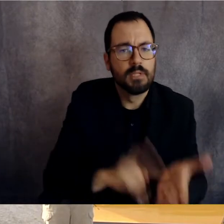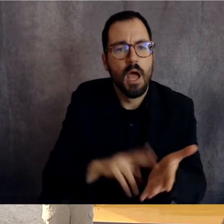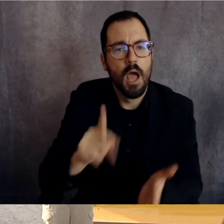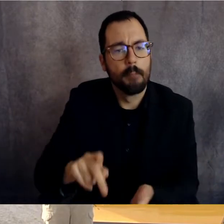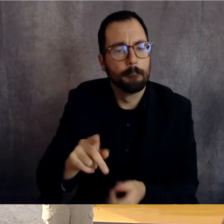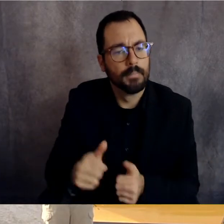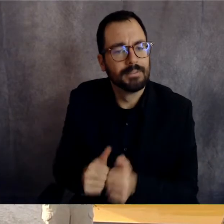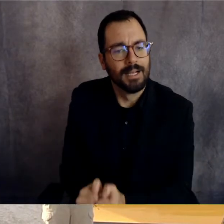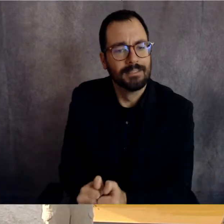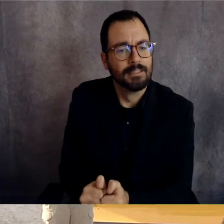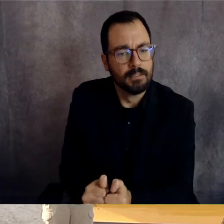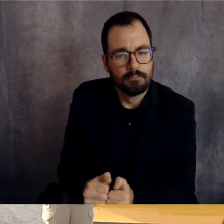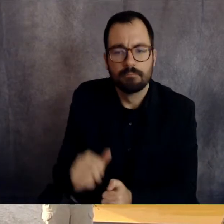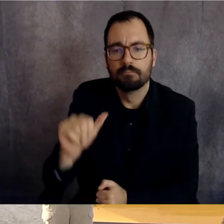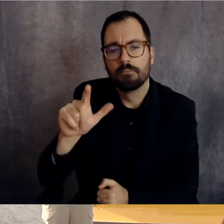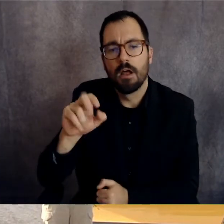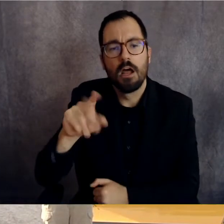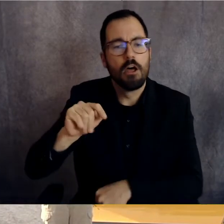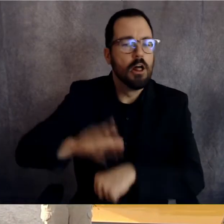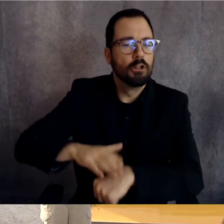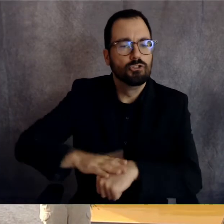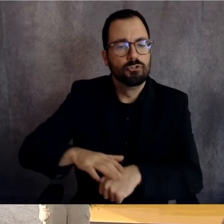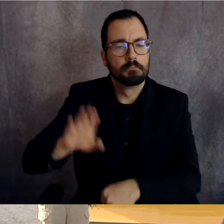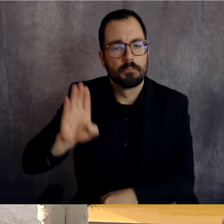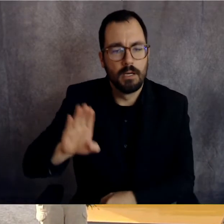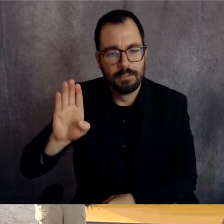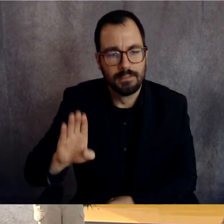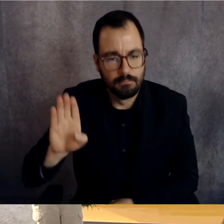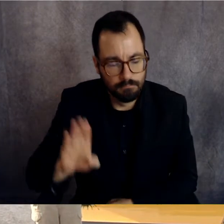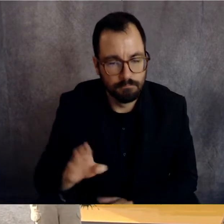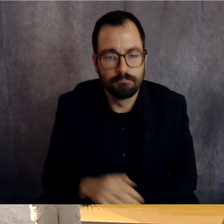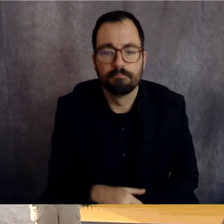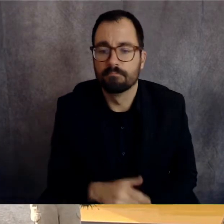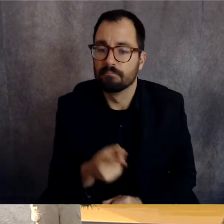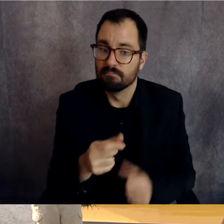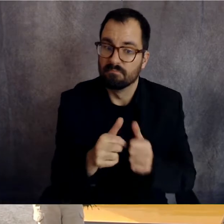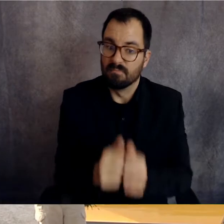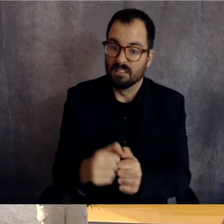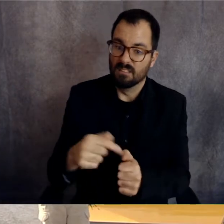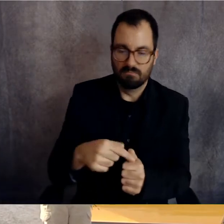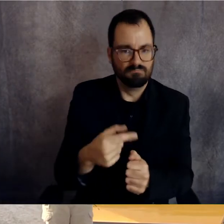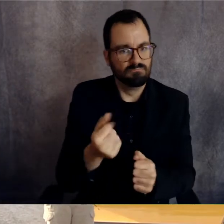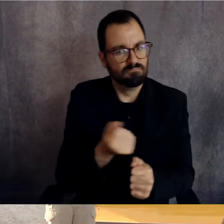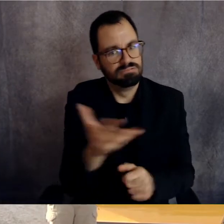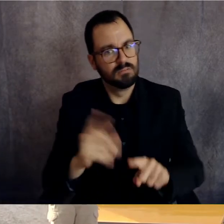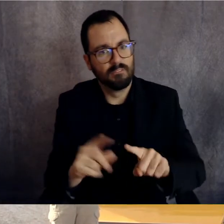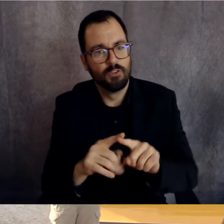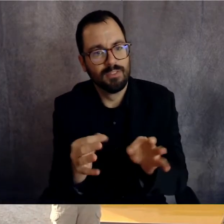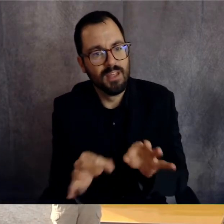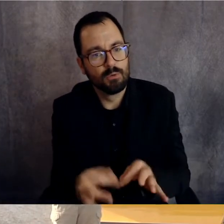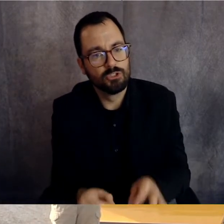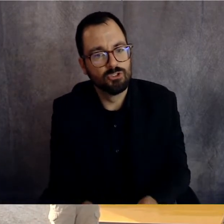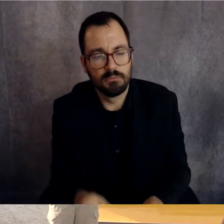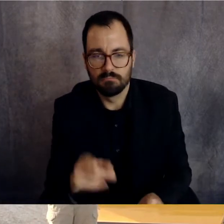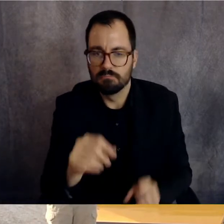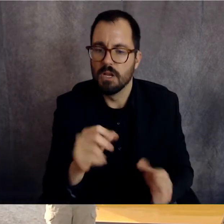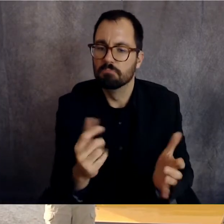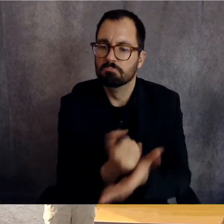can get texts, emails, and phone calls. We offer alerts in several different languages, so we're asking people, if you want to do that, you